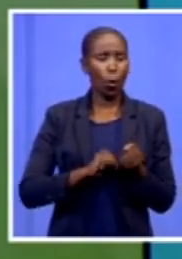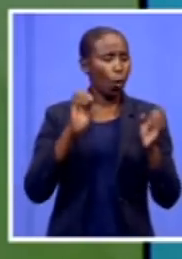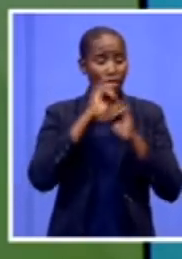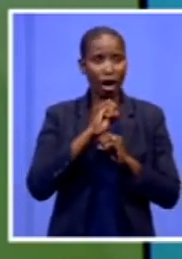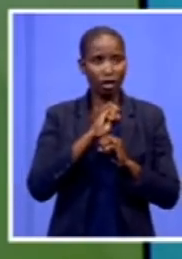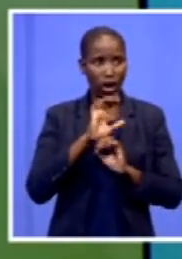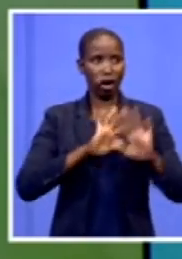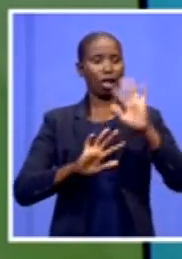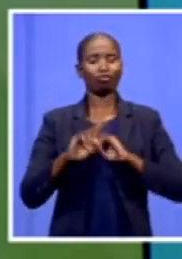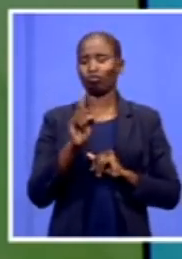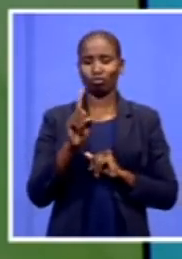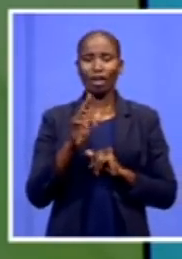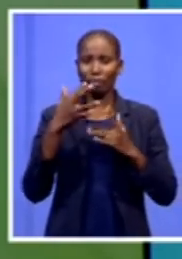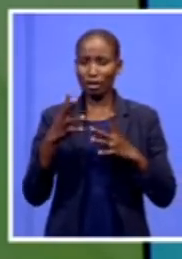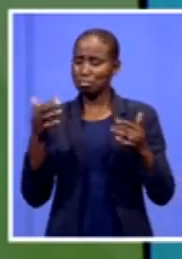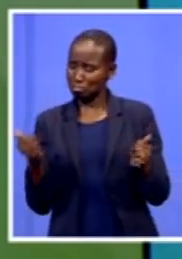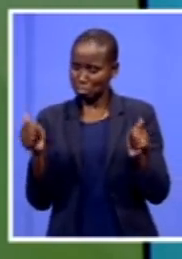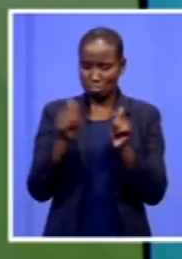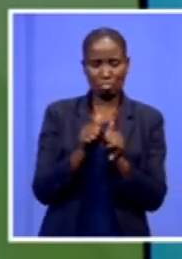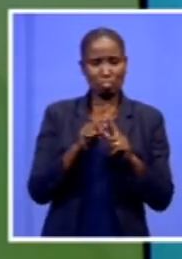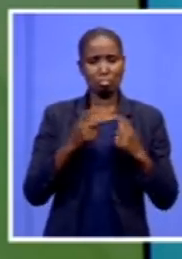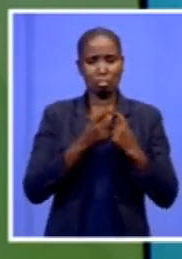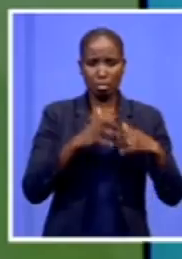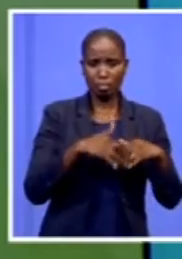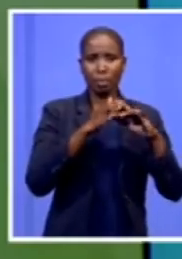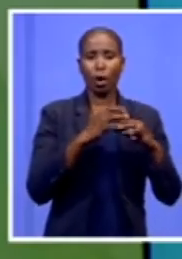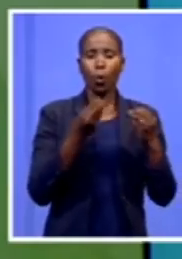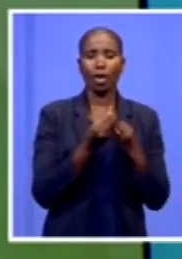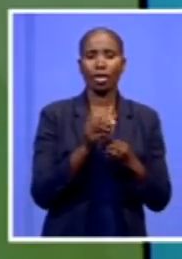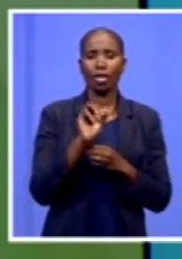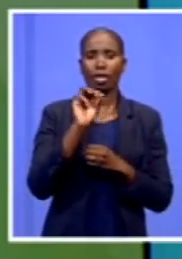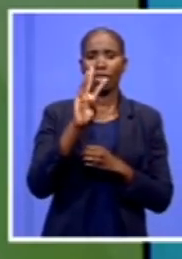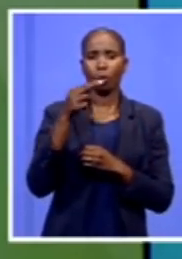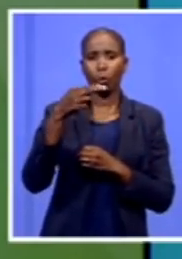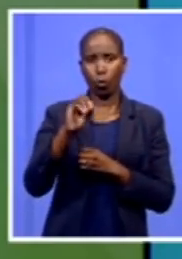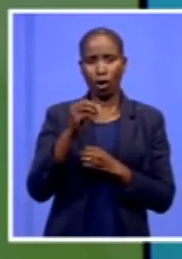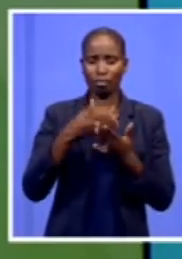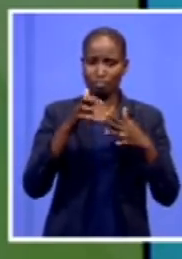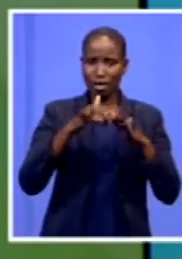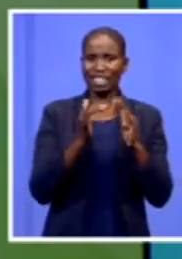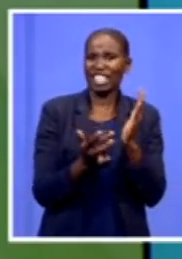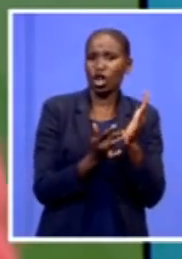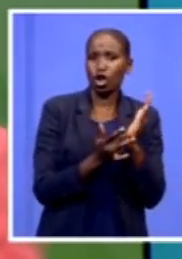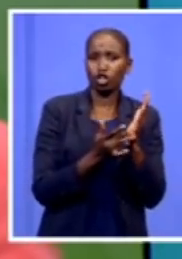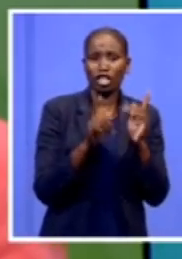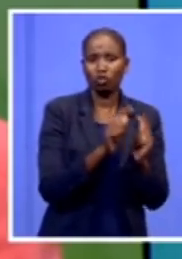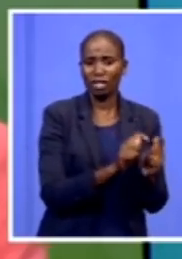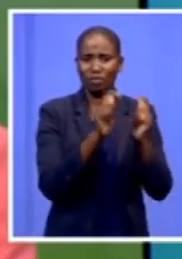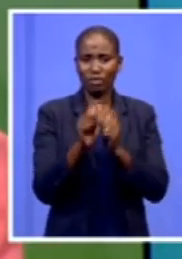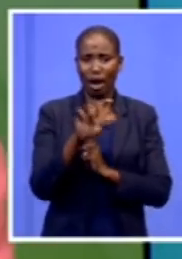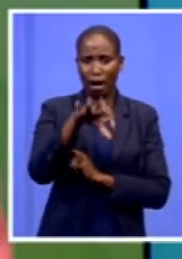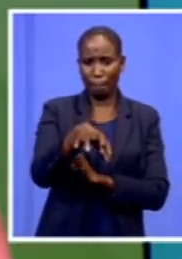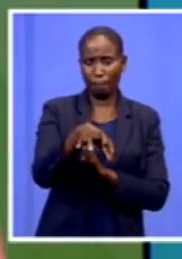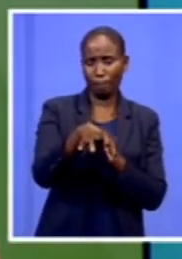and the WHO to set up this technology transfer hub. I think the emphasis has to be on